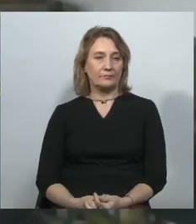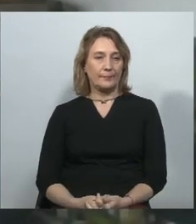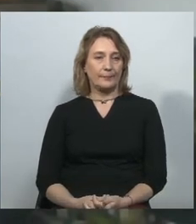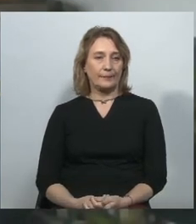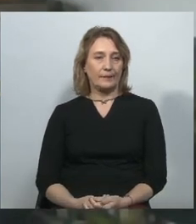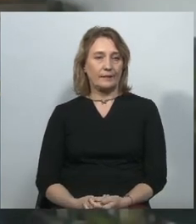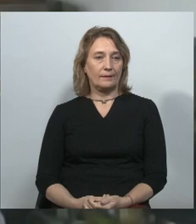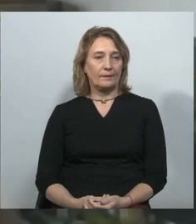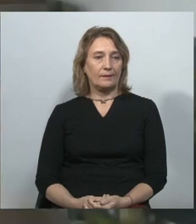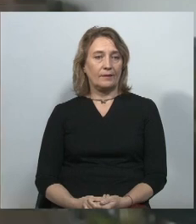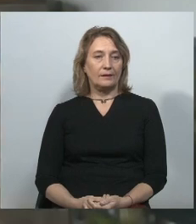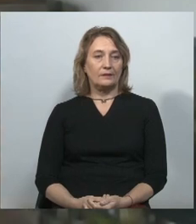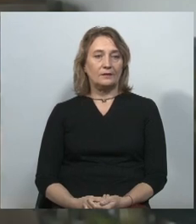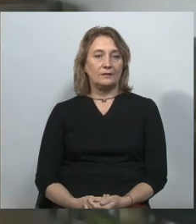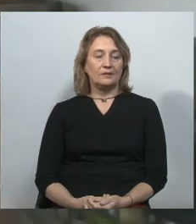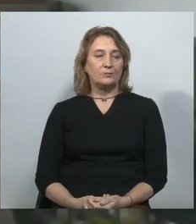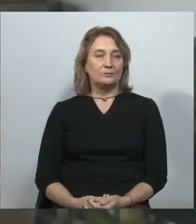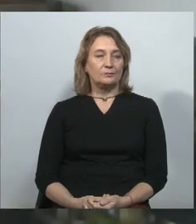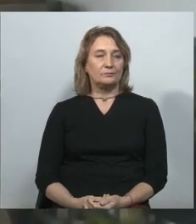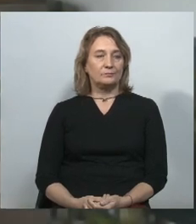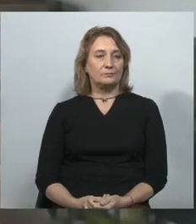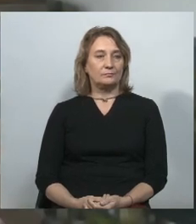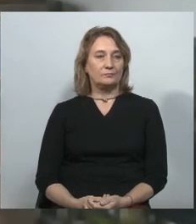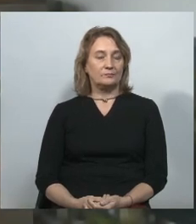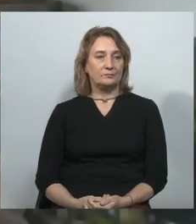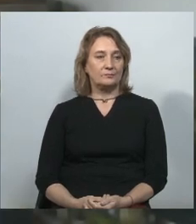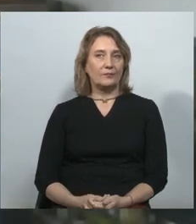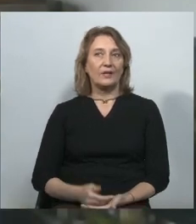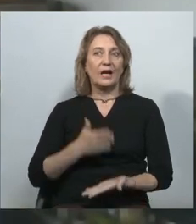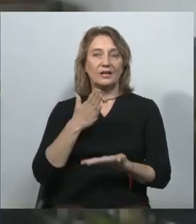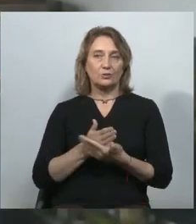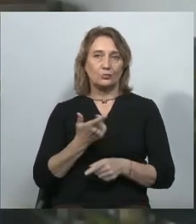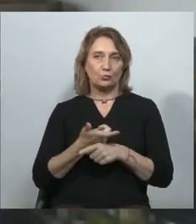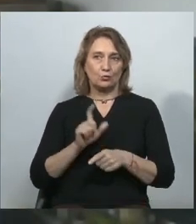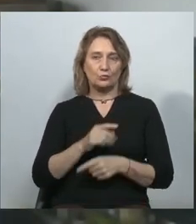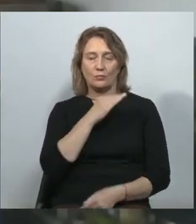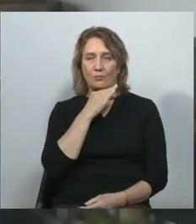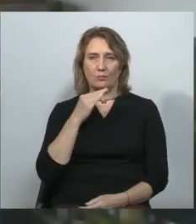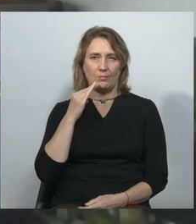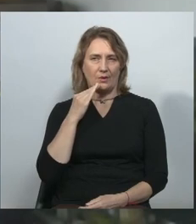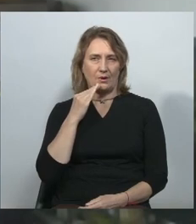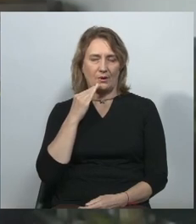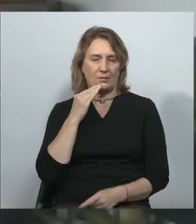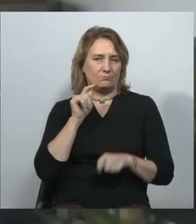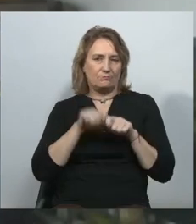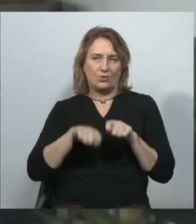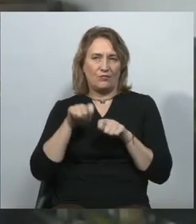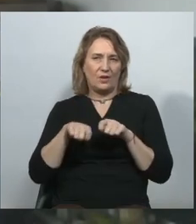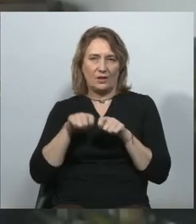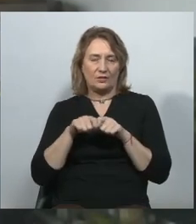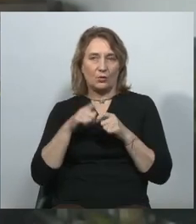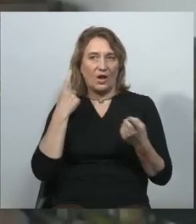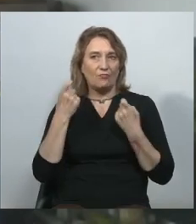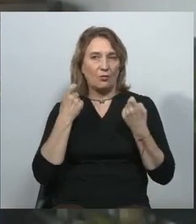concerning thing. And I just thought hard and long for a moment and realized, actually, this, what's going on here? I